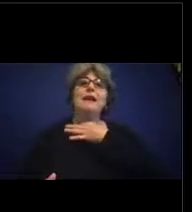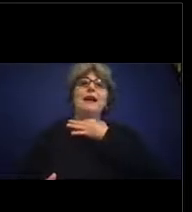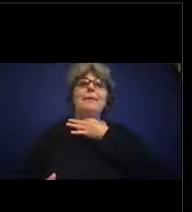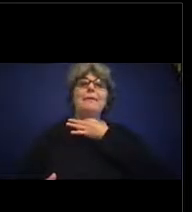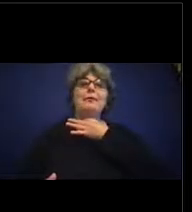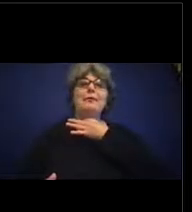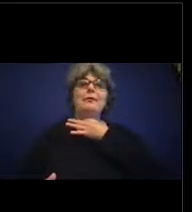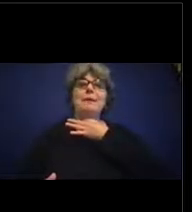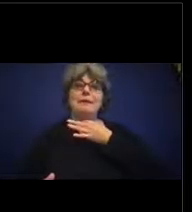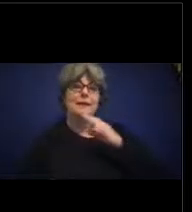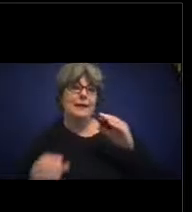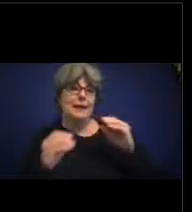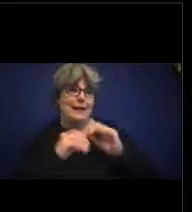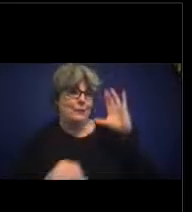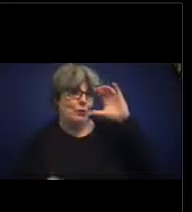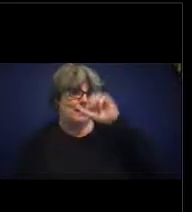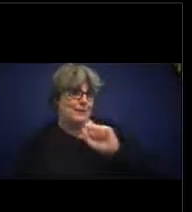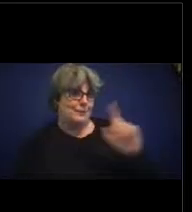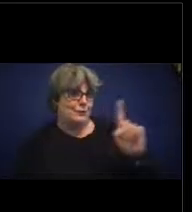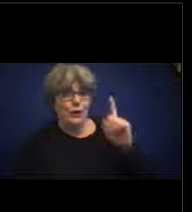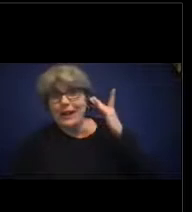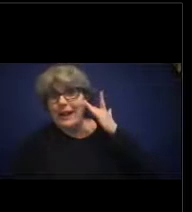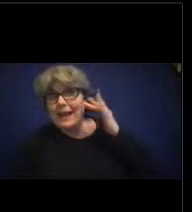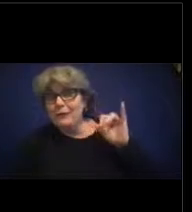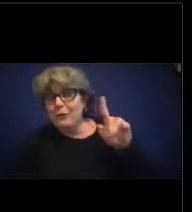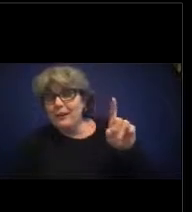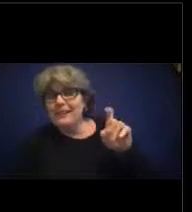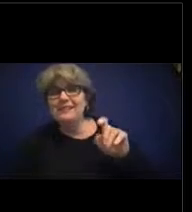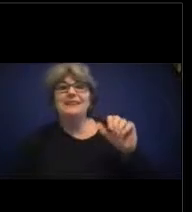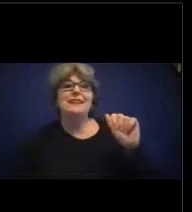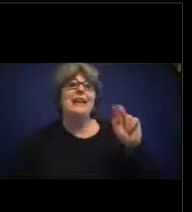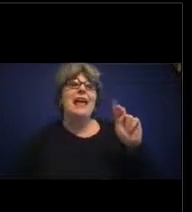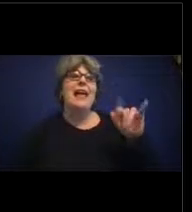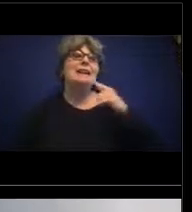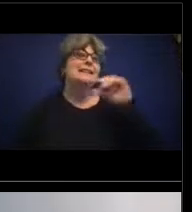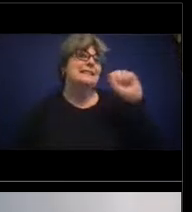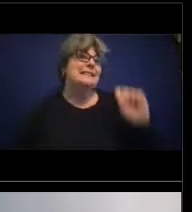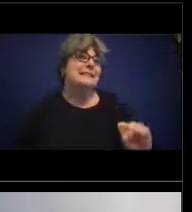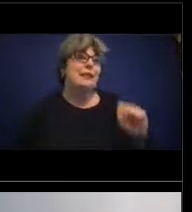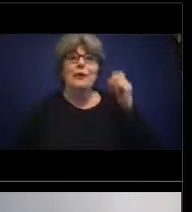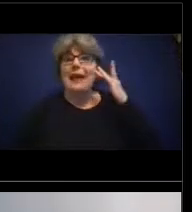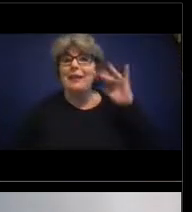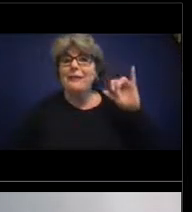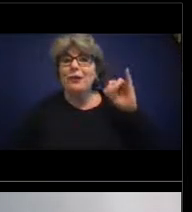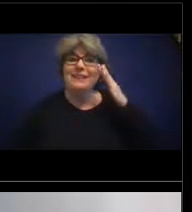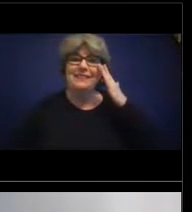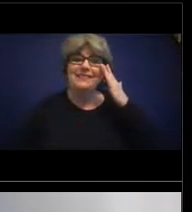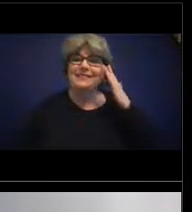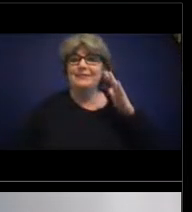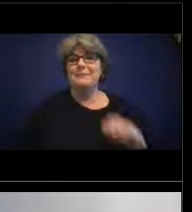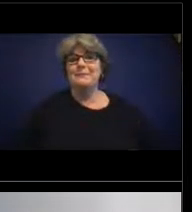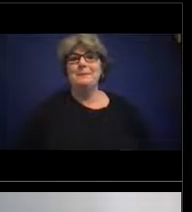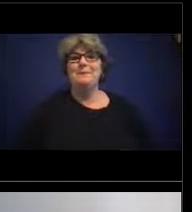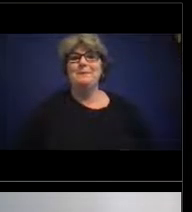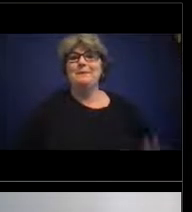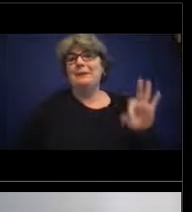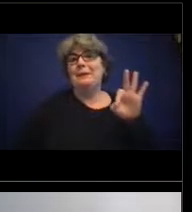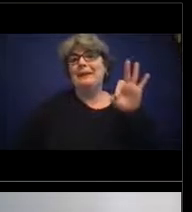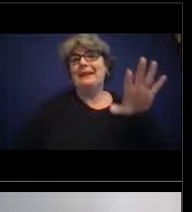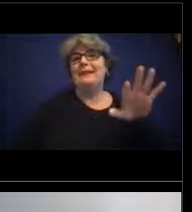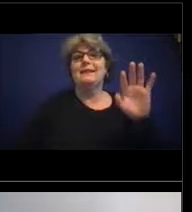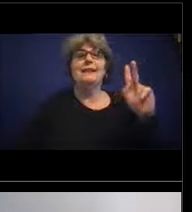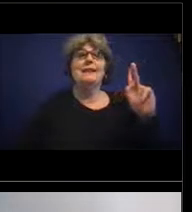any more guesses as to which part of California. And Andy said Southern California, so he mentioned a little bit there. Yeah, a little hint.